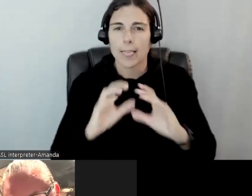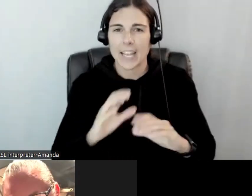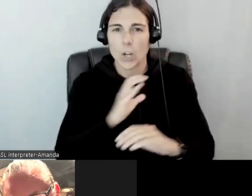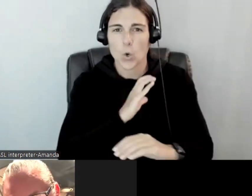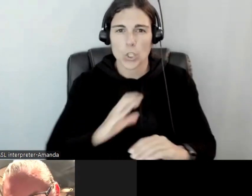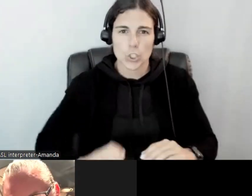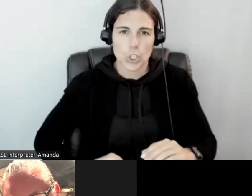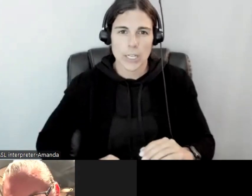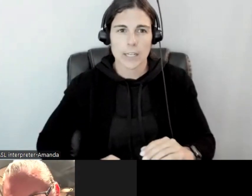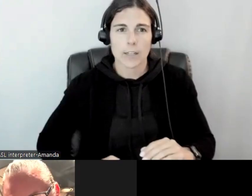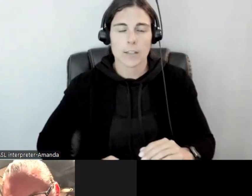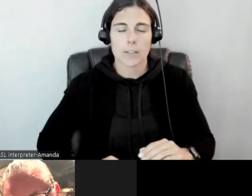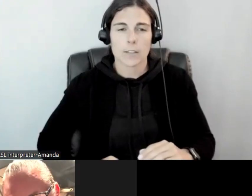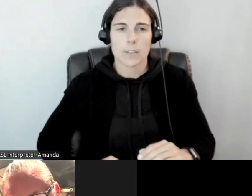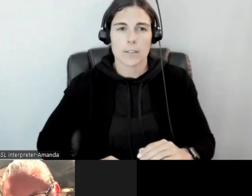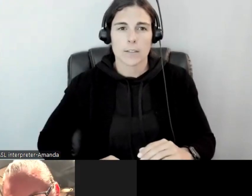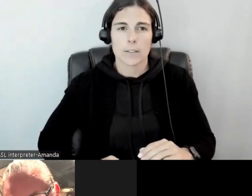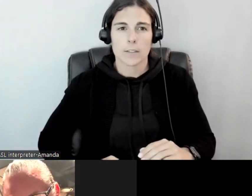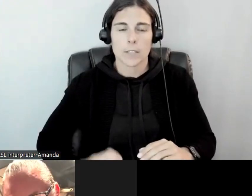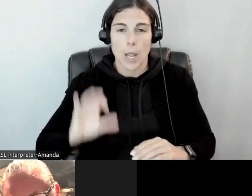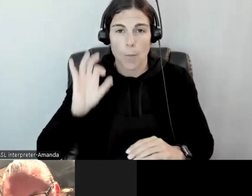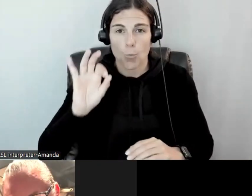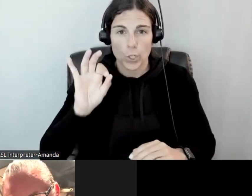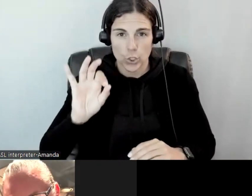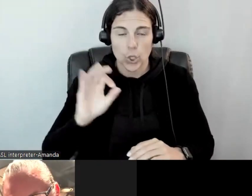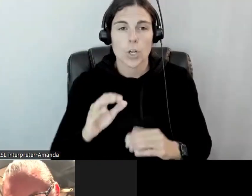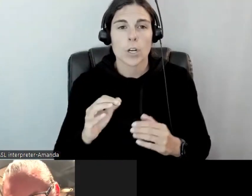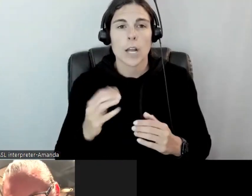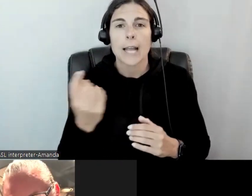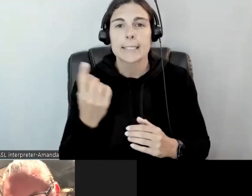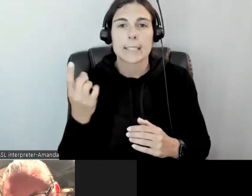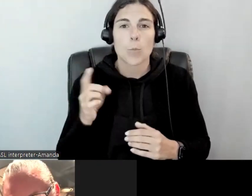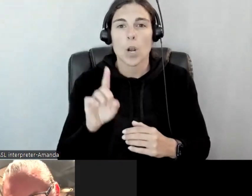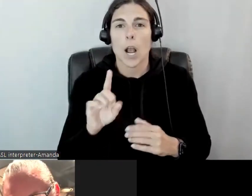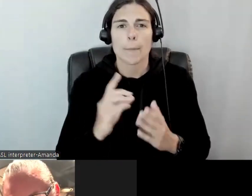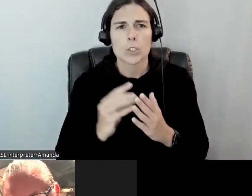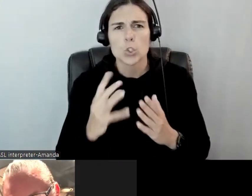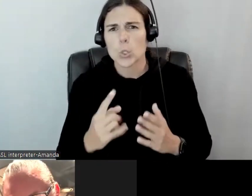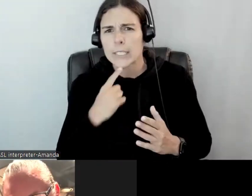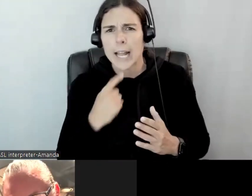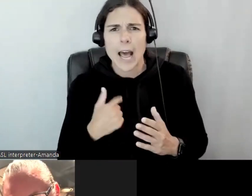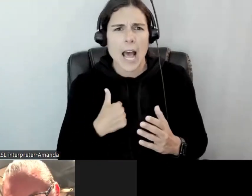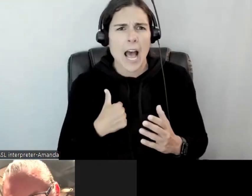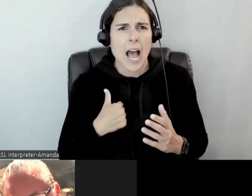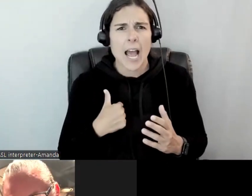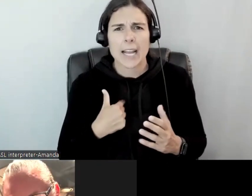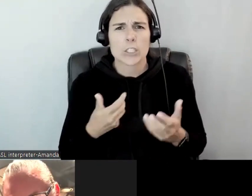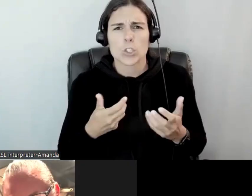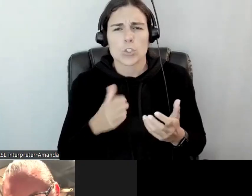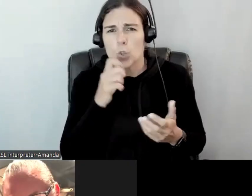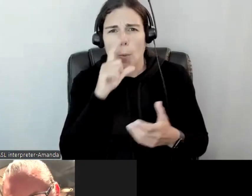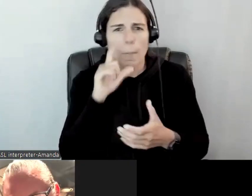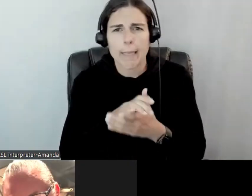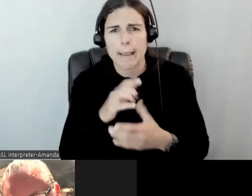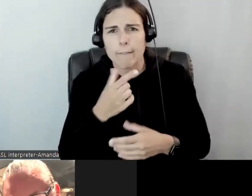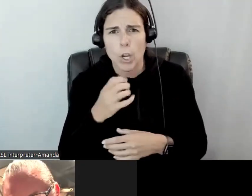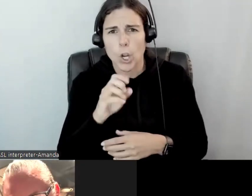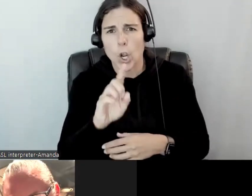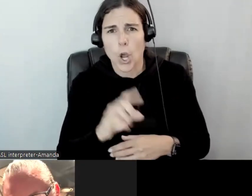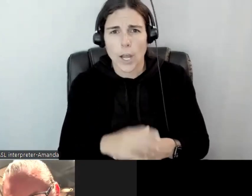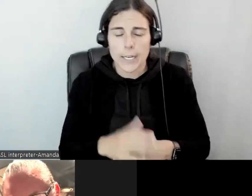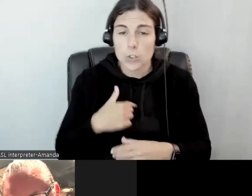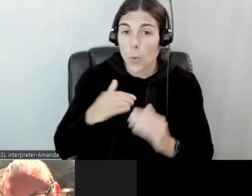Christian chaplain, had somebody come in, a student saying, I just want you to know I don't believe in God. And so my colleague